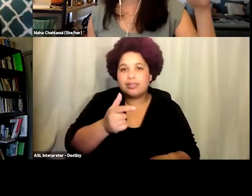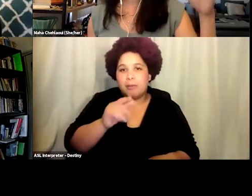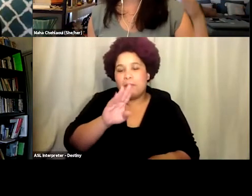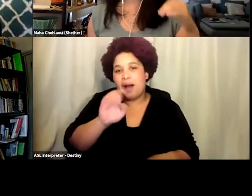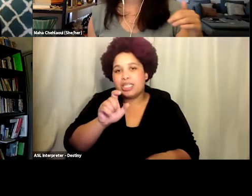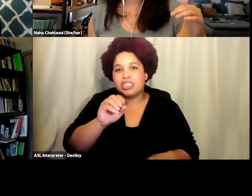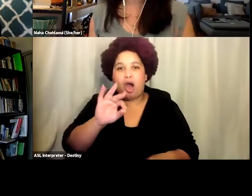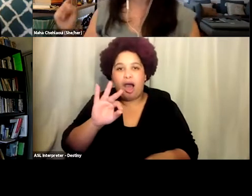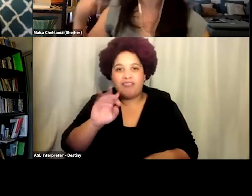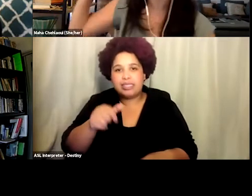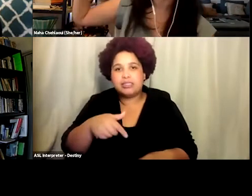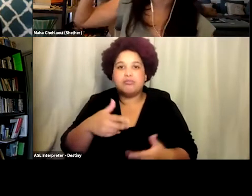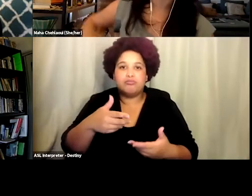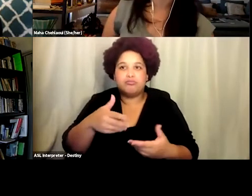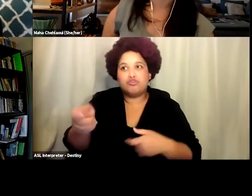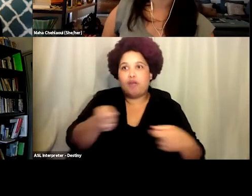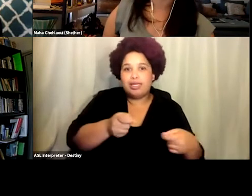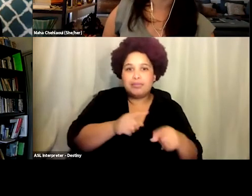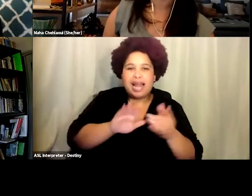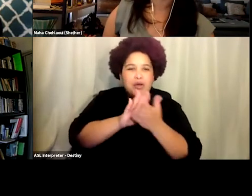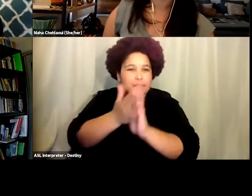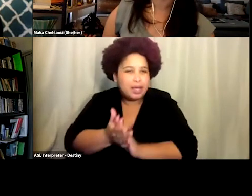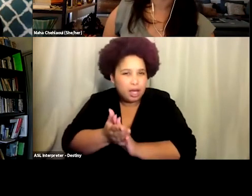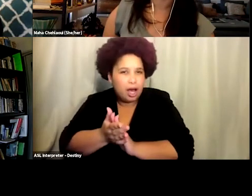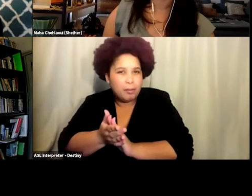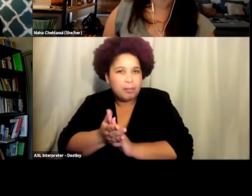the mid-level and the lower roles. How do you become a box office draw?